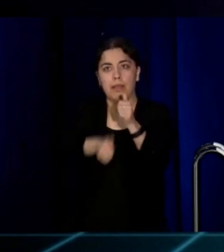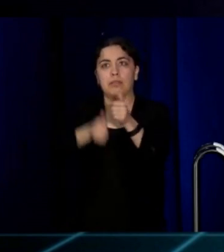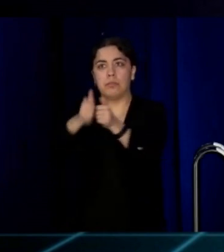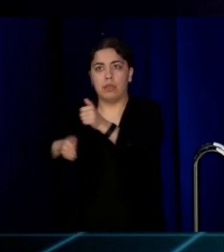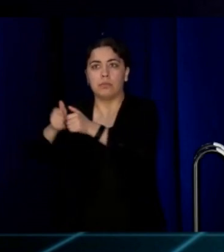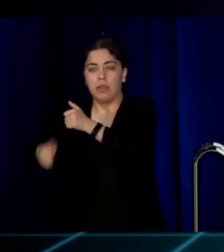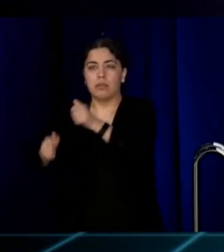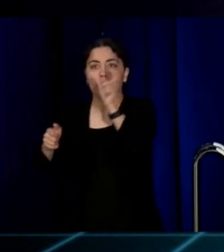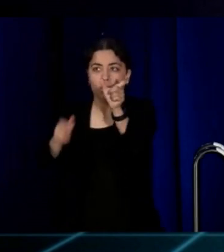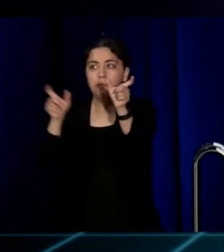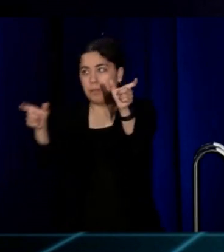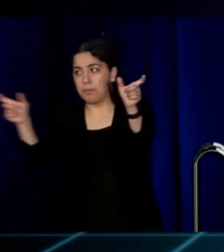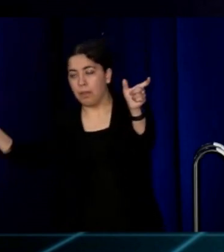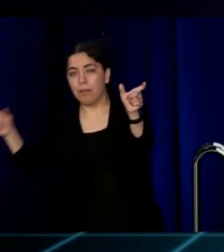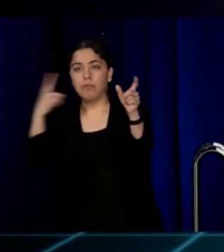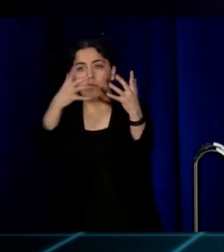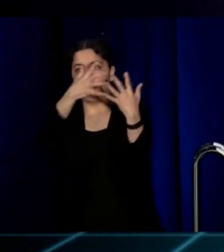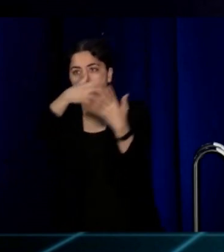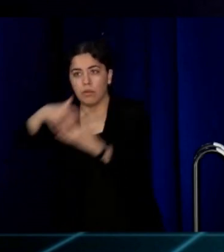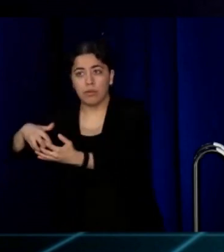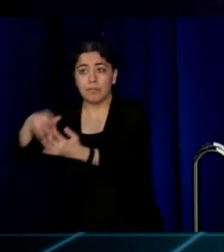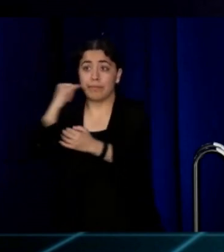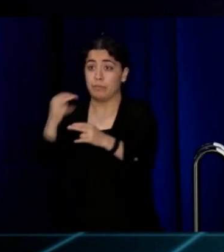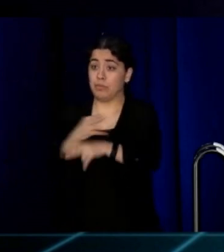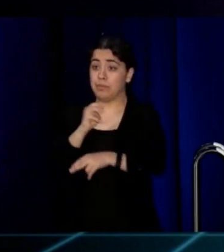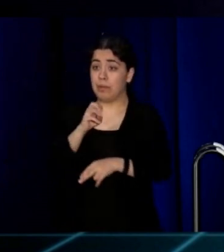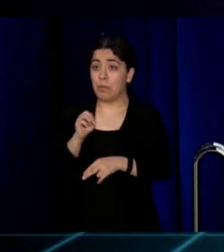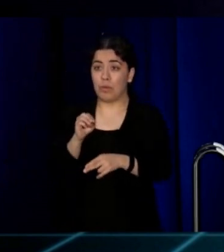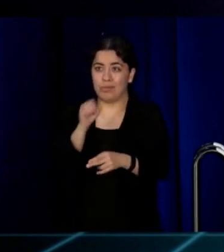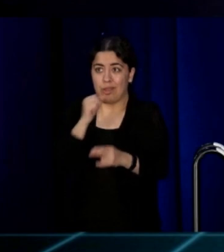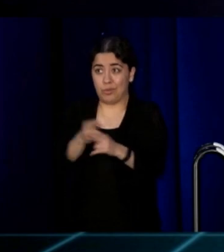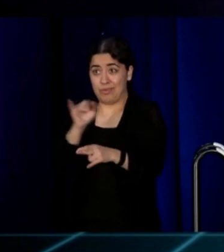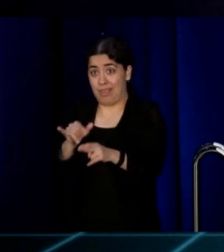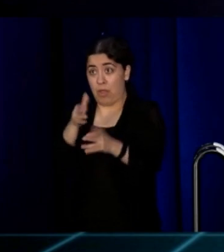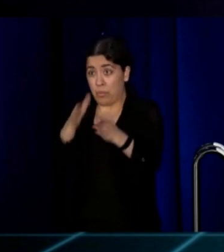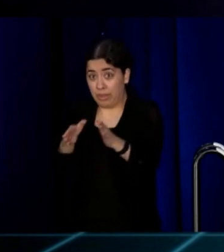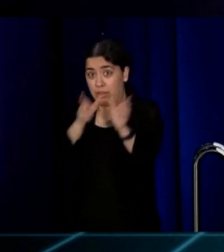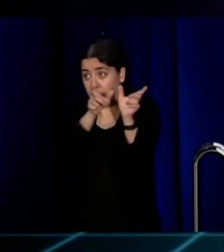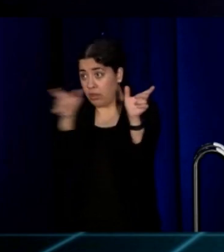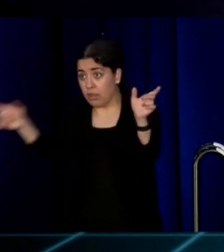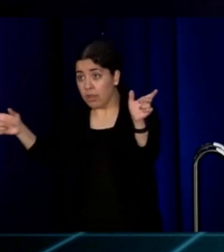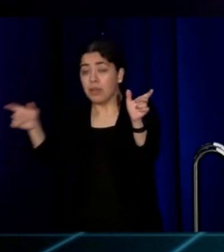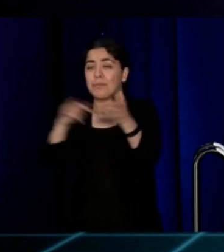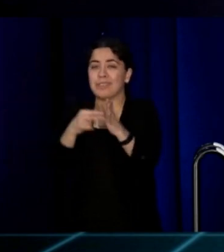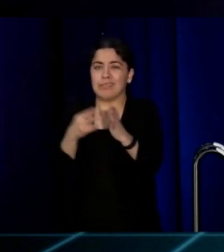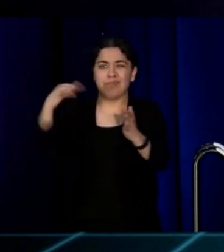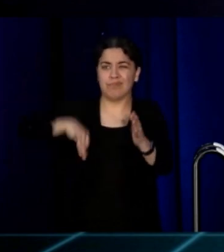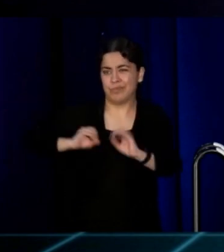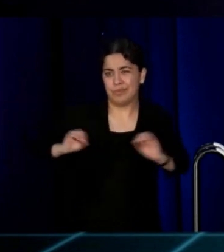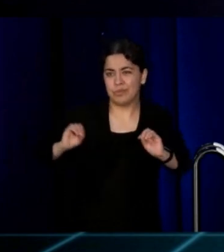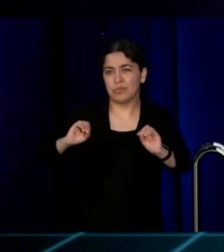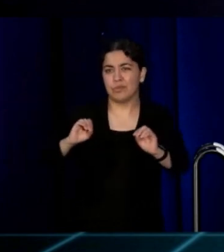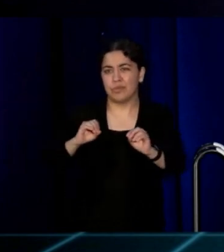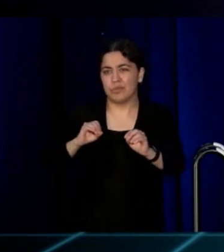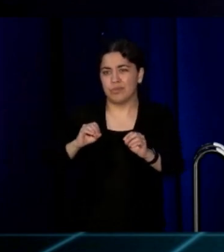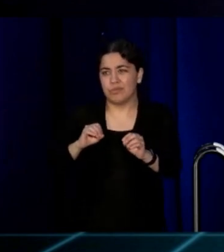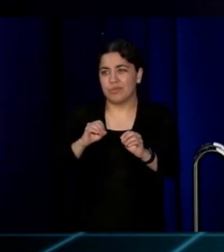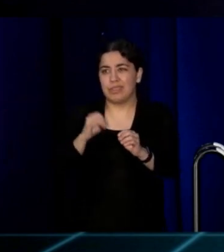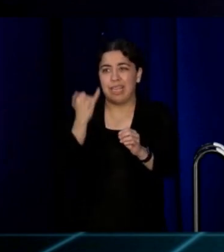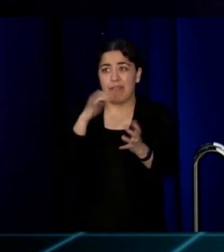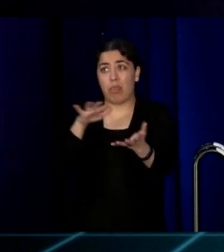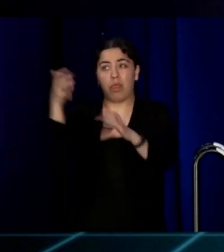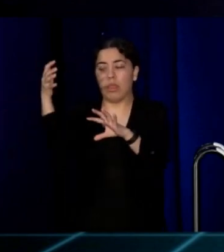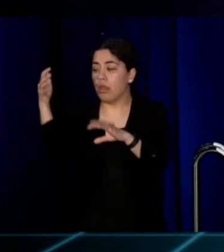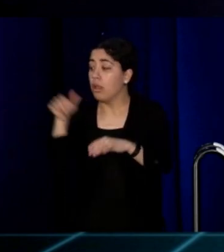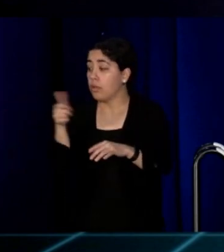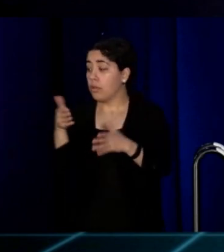it to work. Otherwise, useMemo is pretty much useless. And another place that it's useless is for event handlers. So